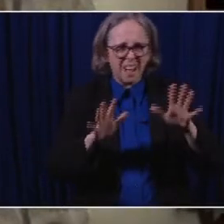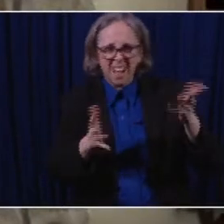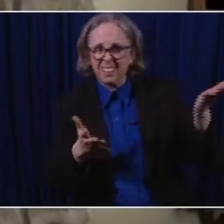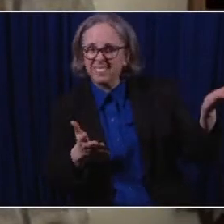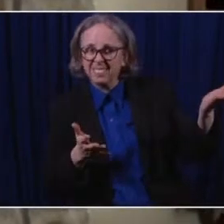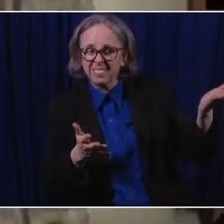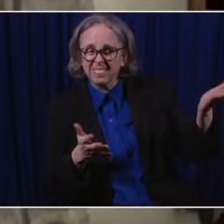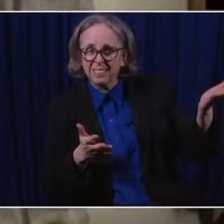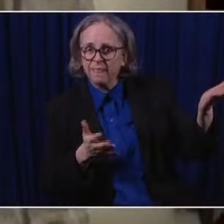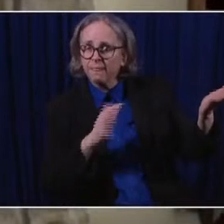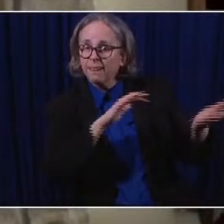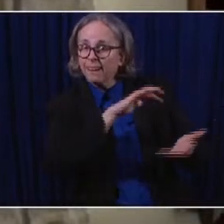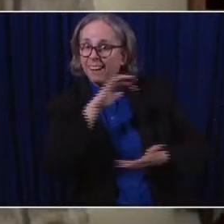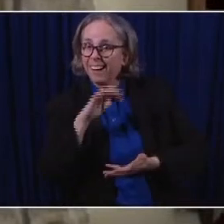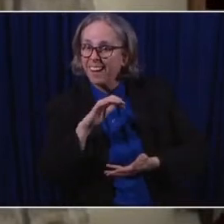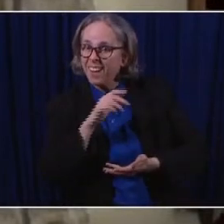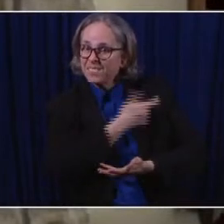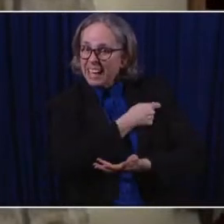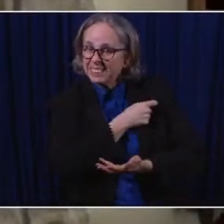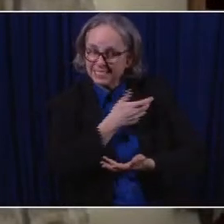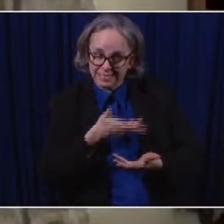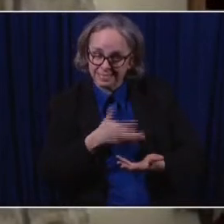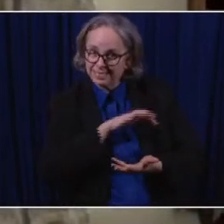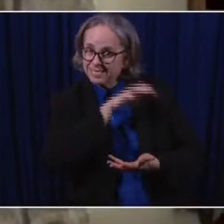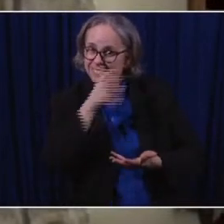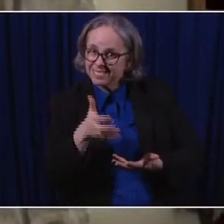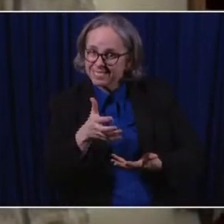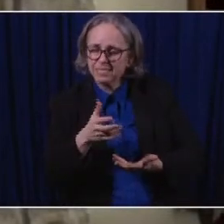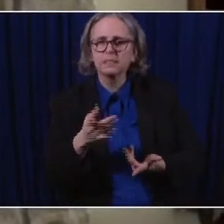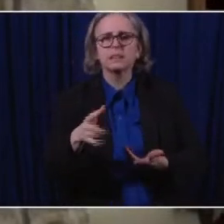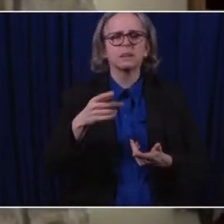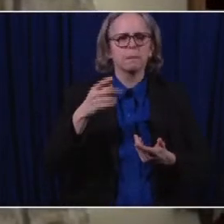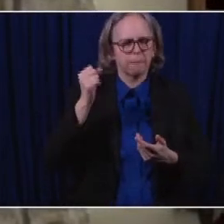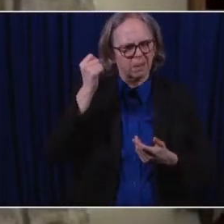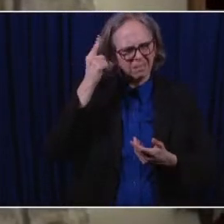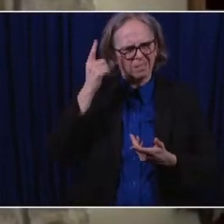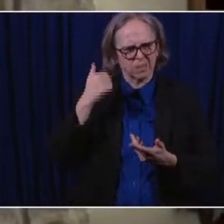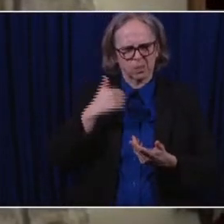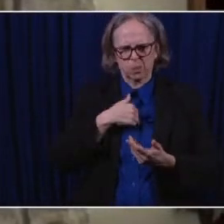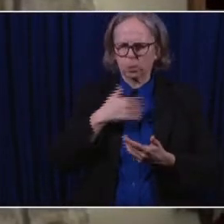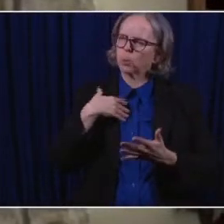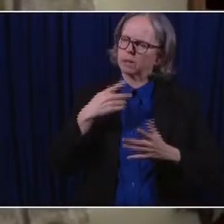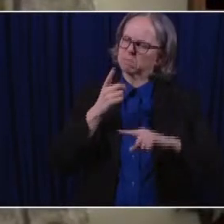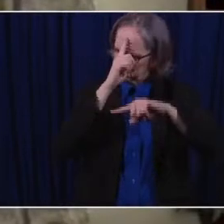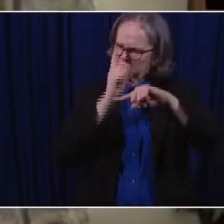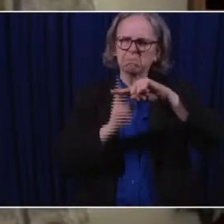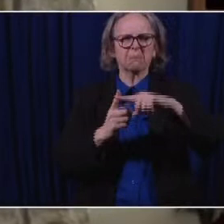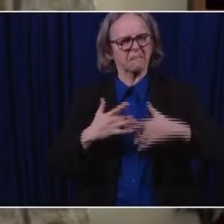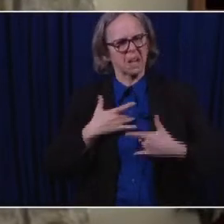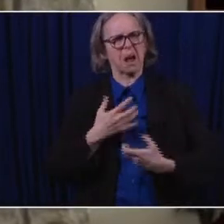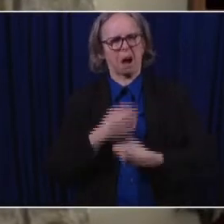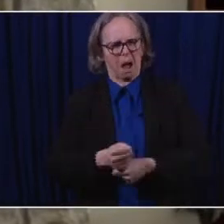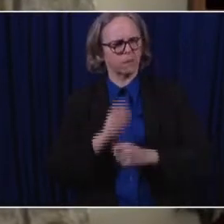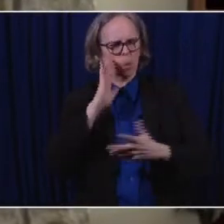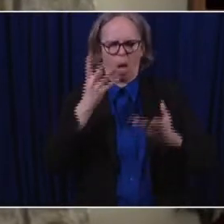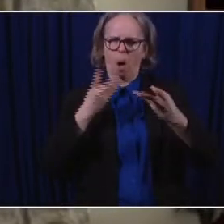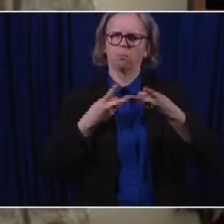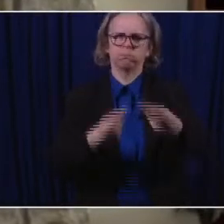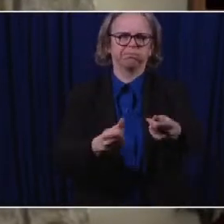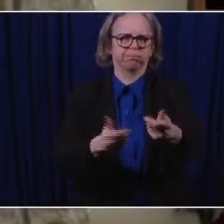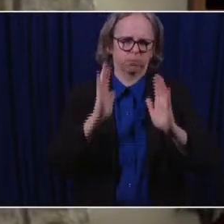we get in. But I want to be optimistic about this. And I think that now it's